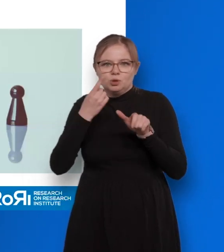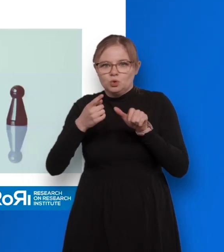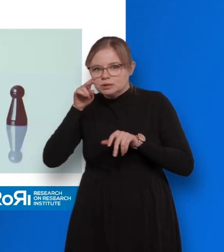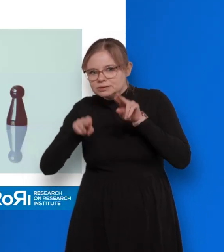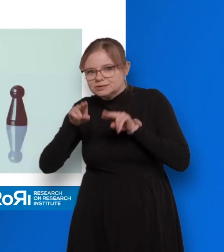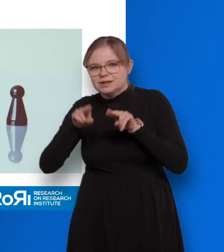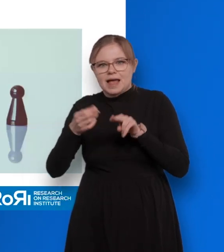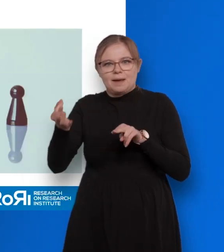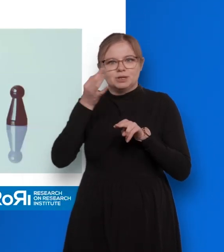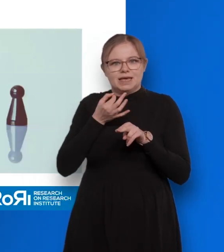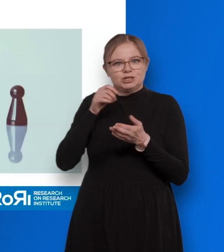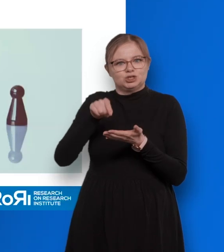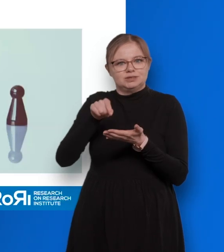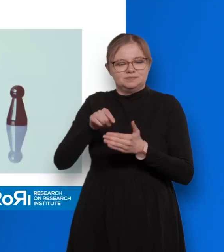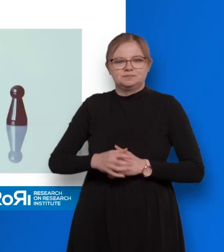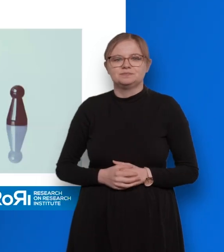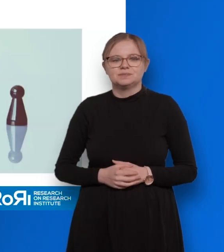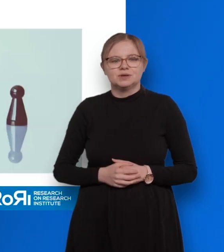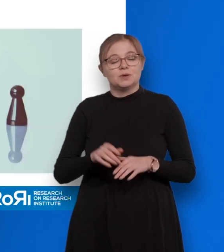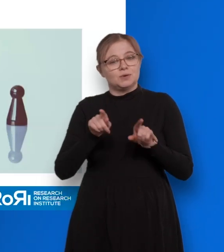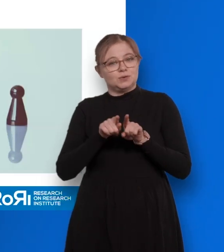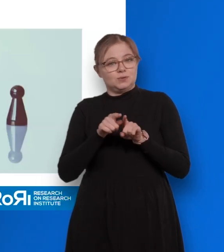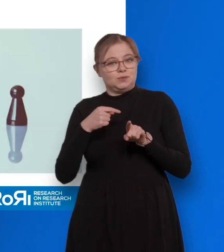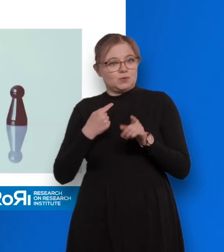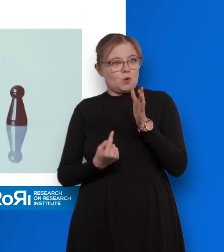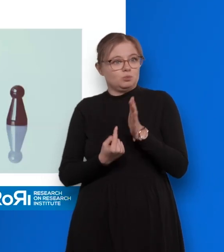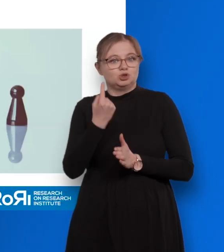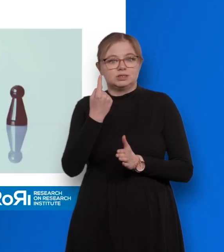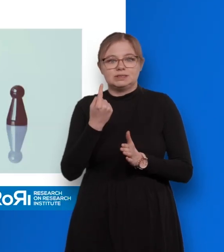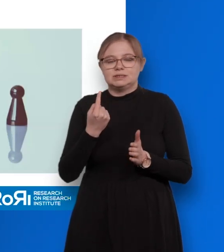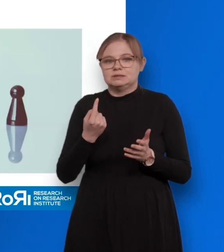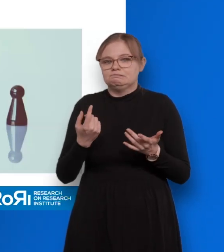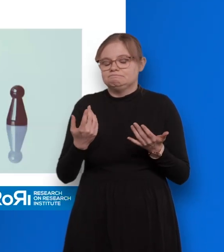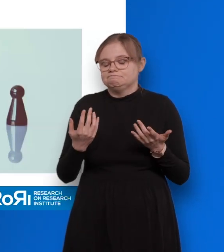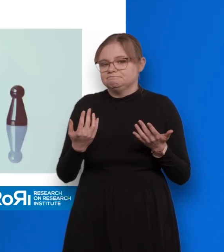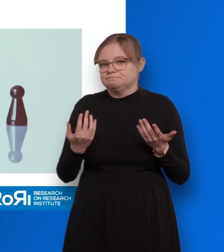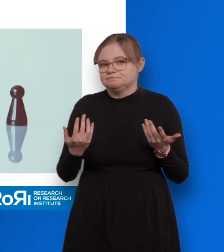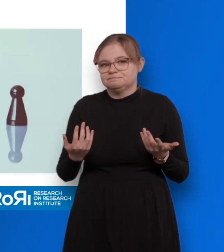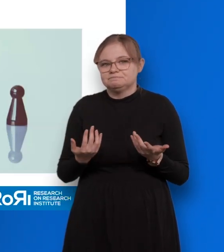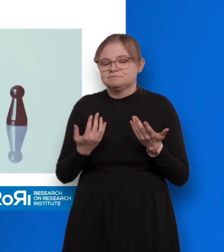people who are judging funding applications. It has the opportunity to potentially